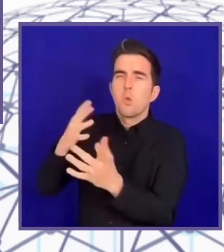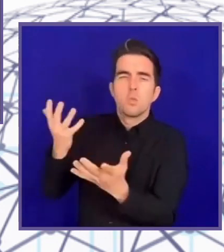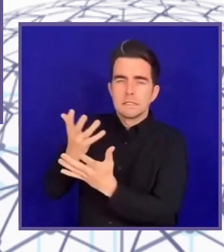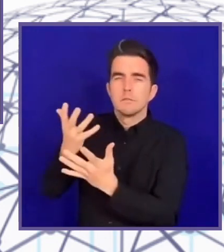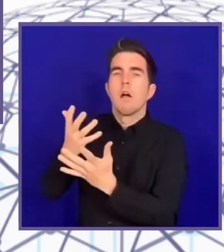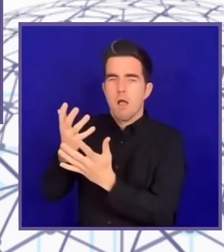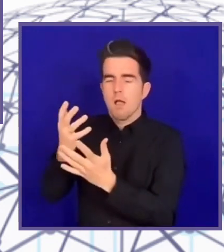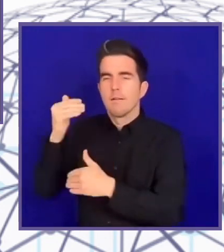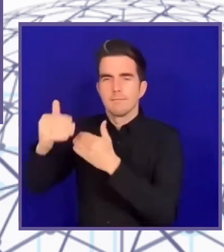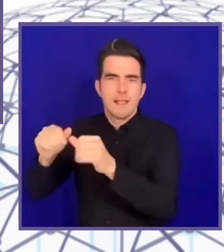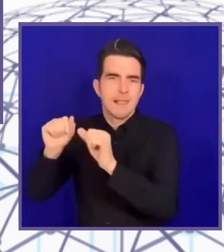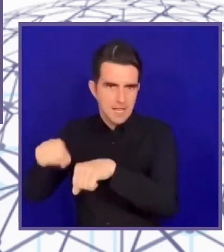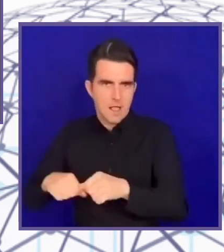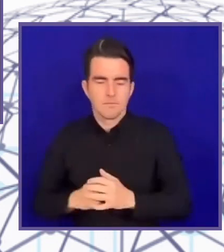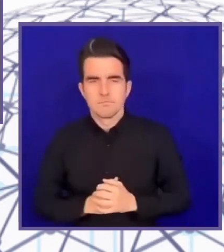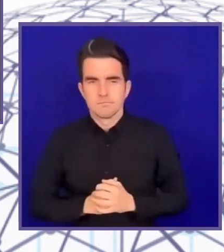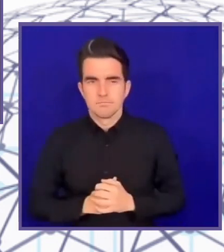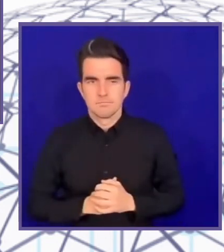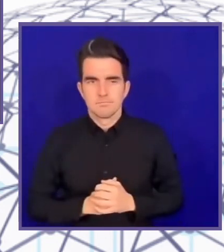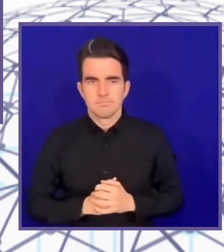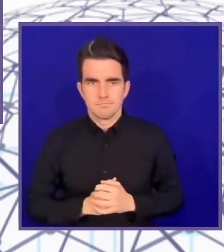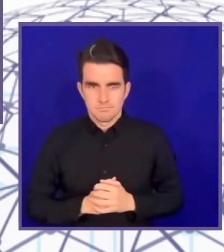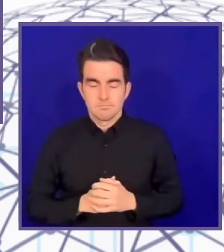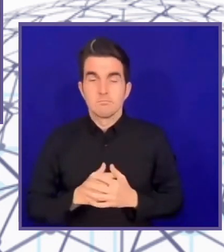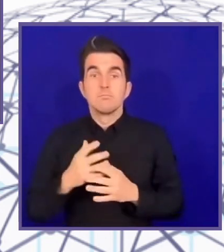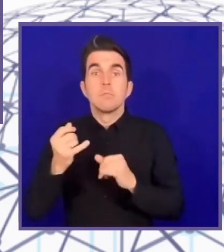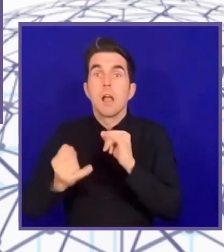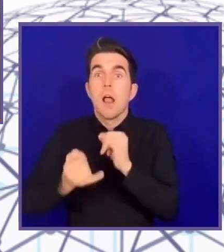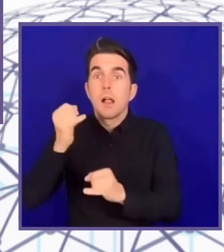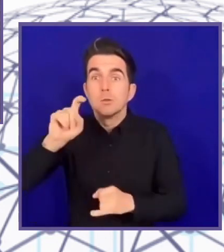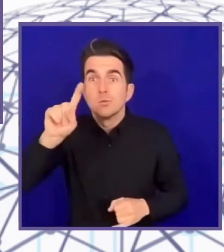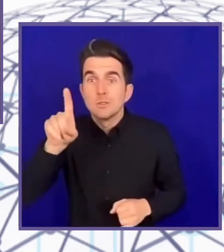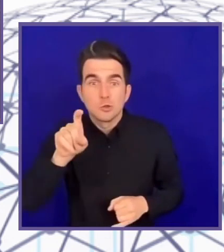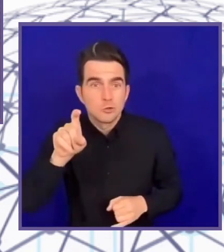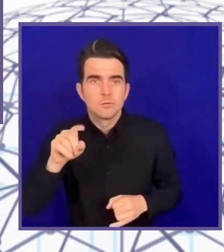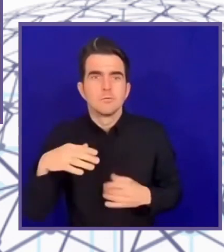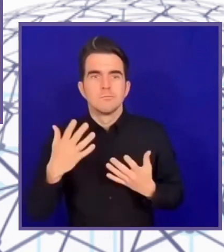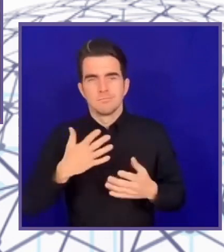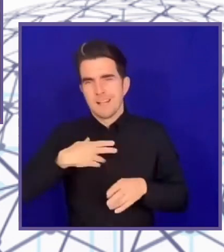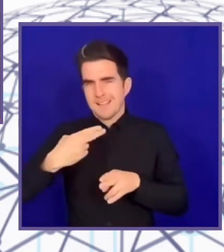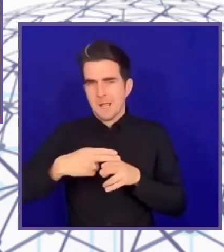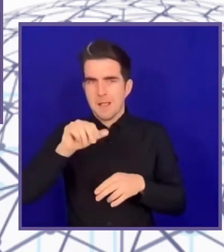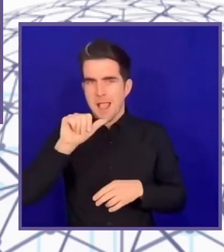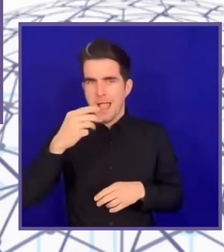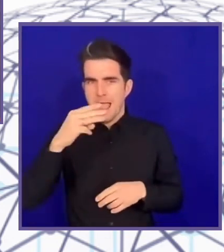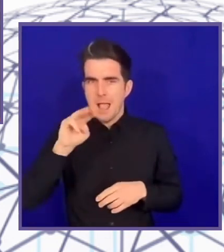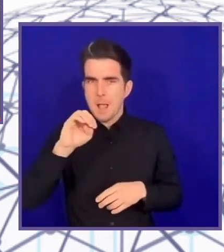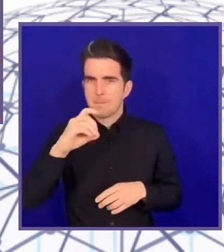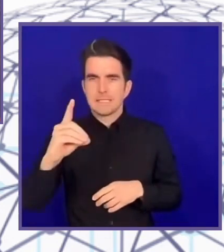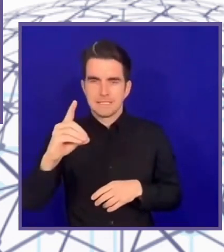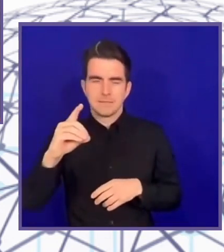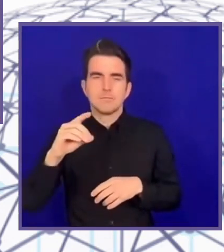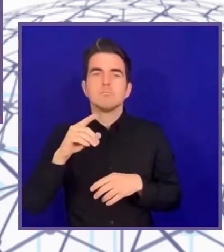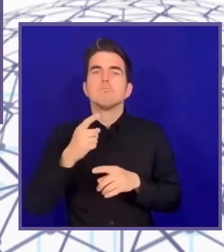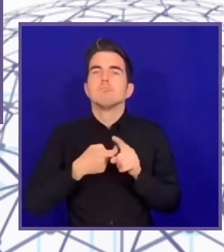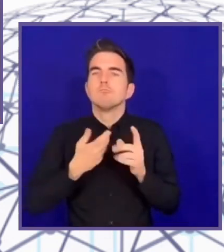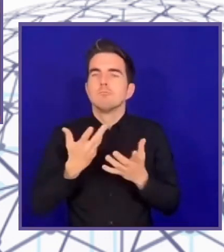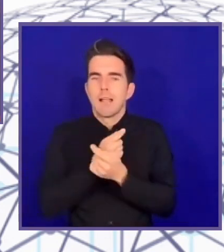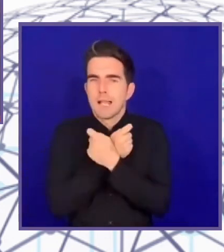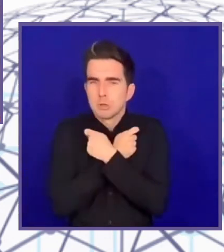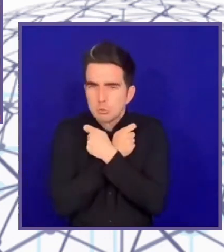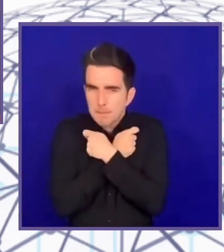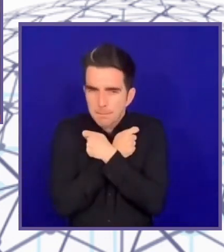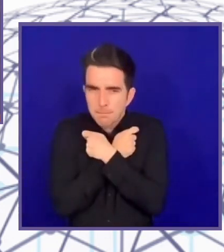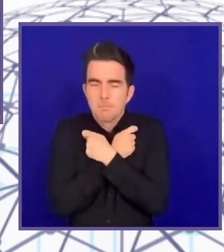about how can we involve or get the benefit of all resources here,